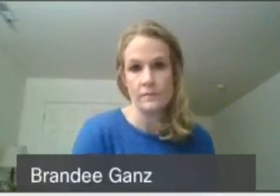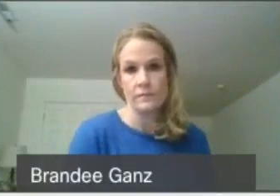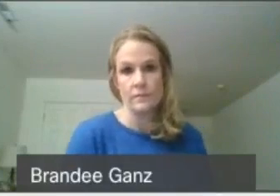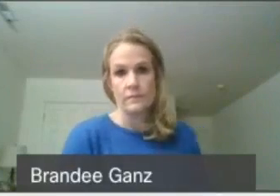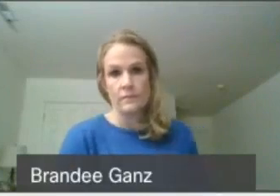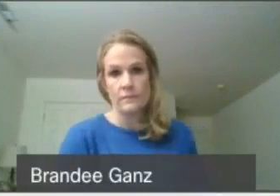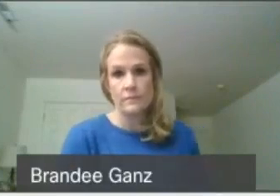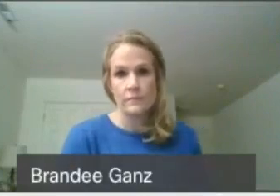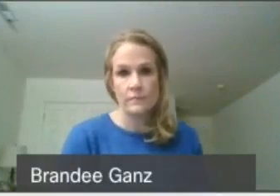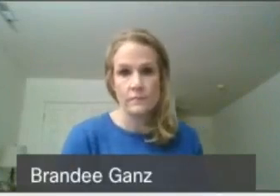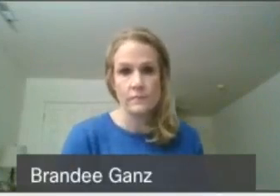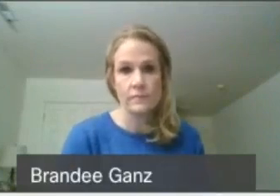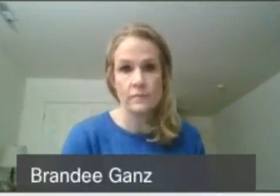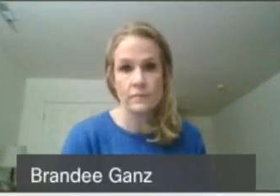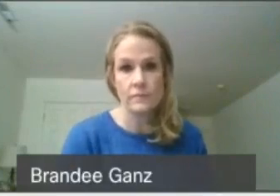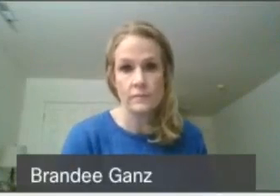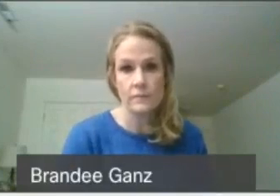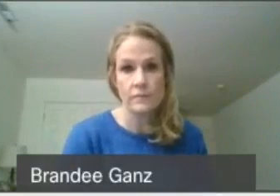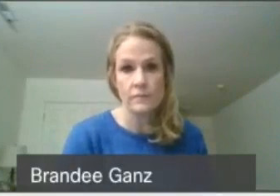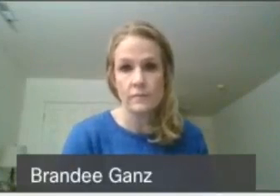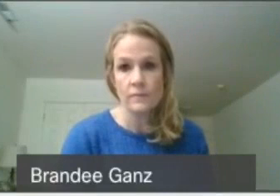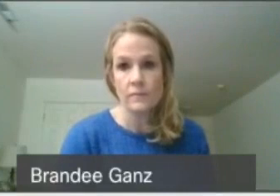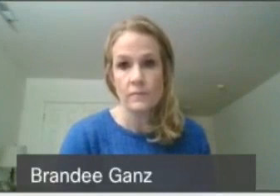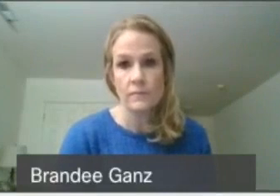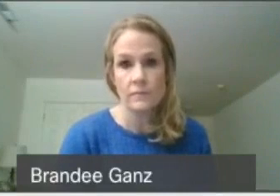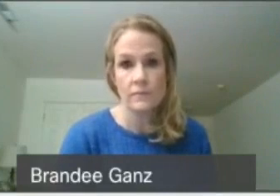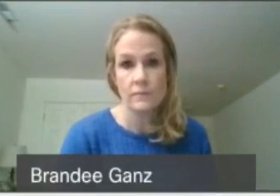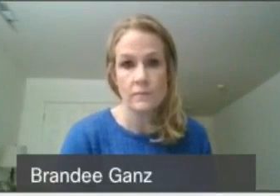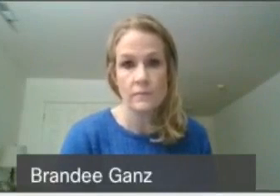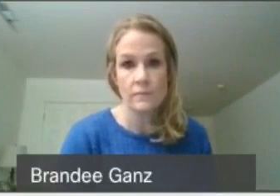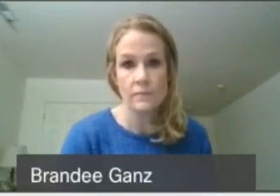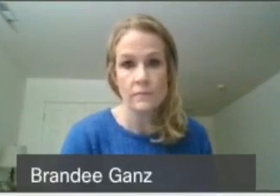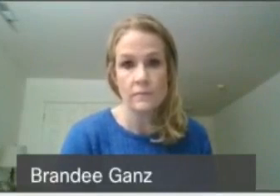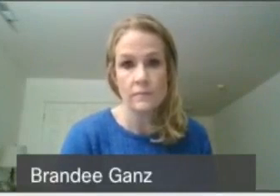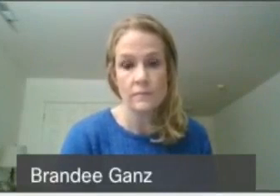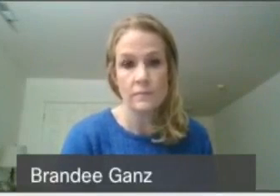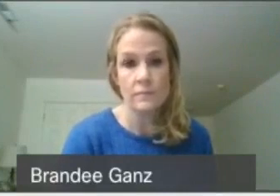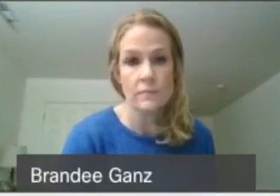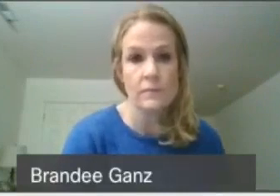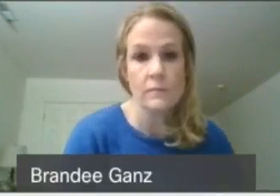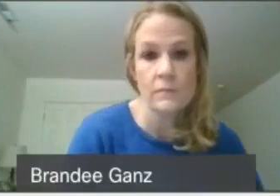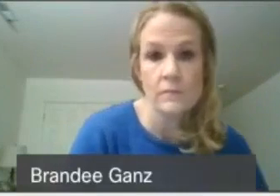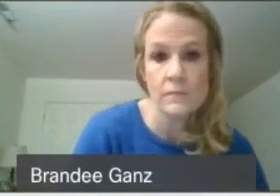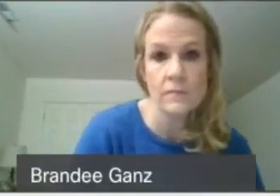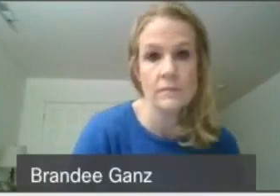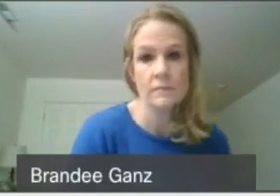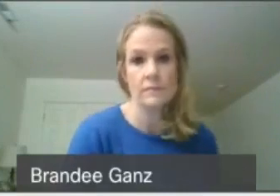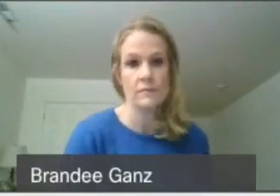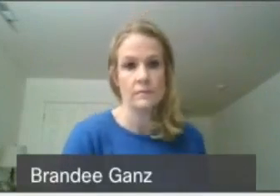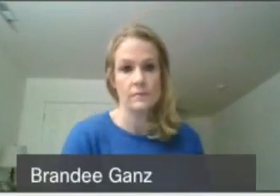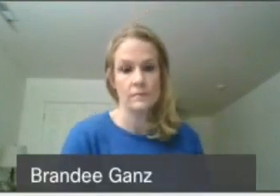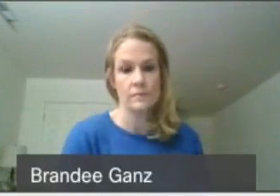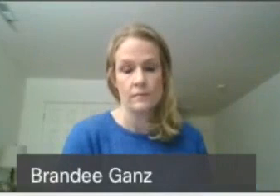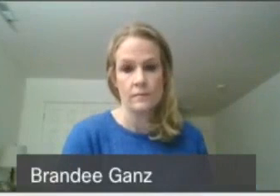PowerPoint presentation. It's a business panel discussion that's going to be facilitated by Larry Twell, our Executive Director